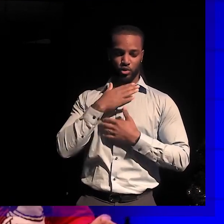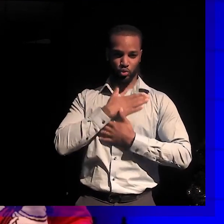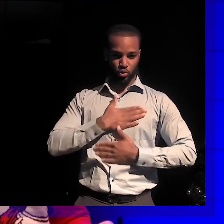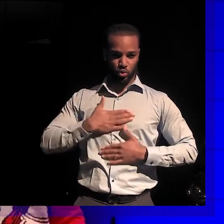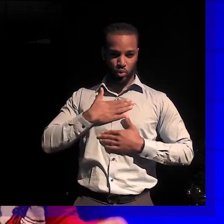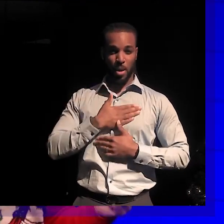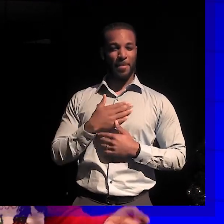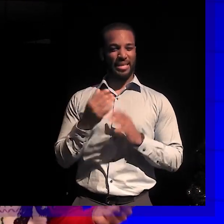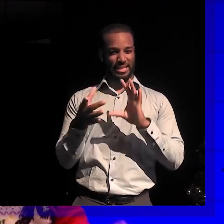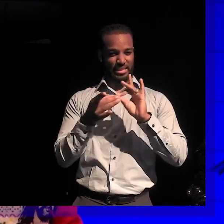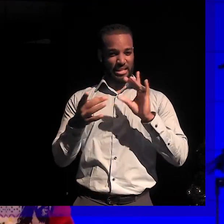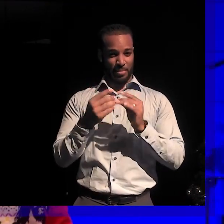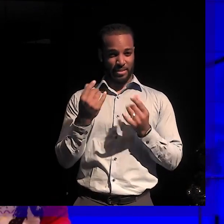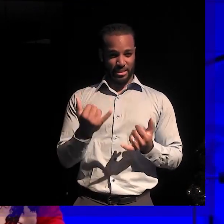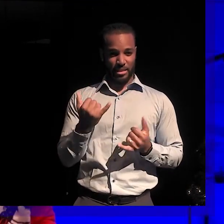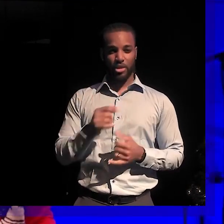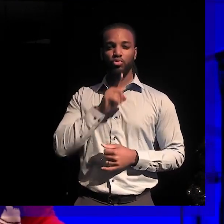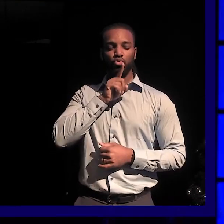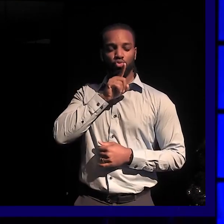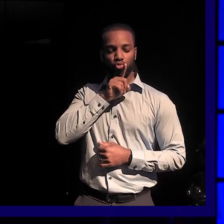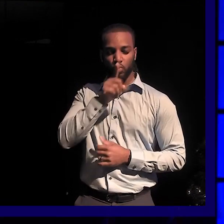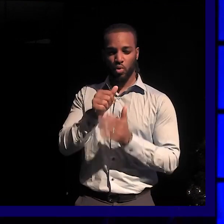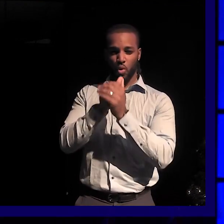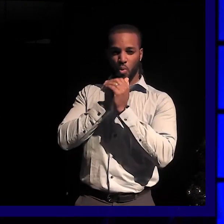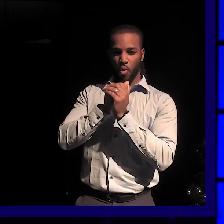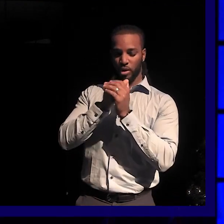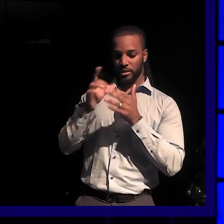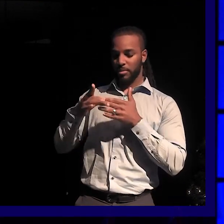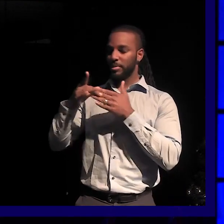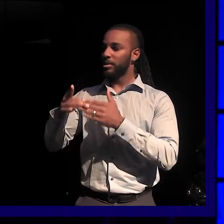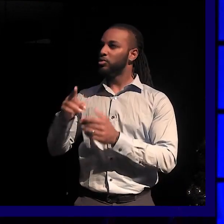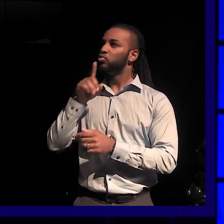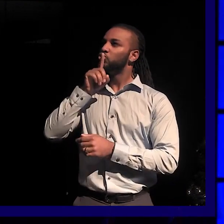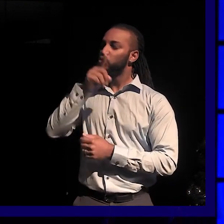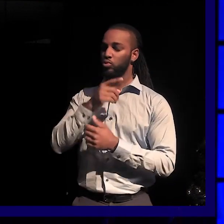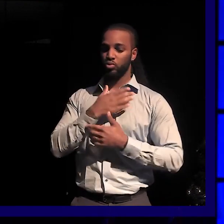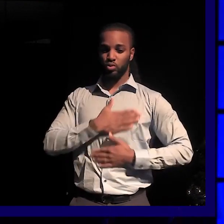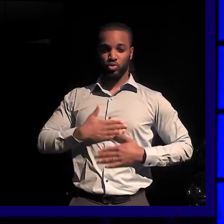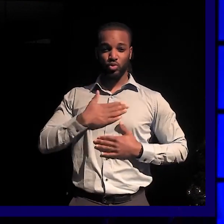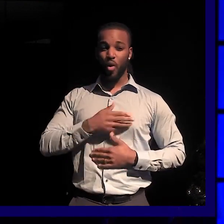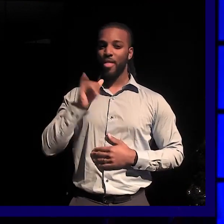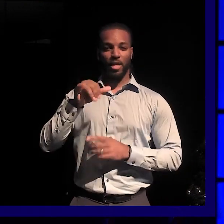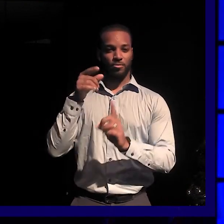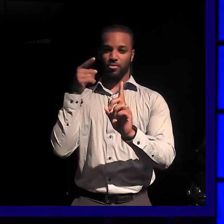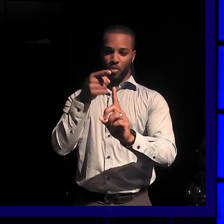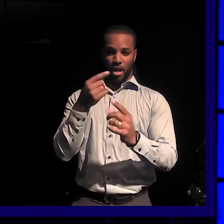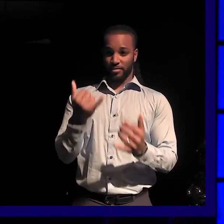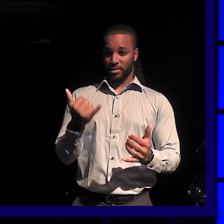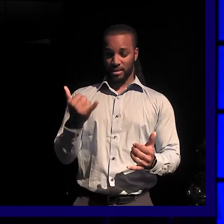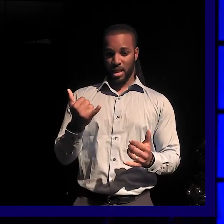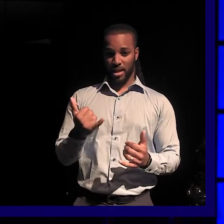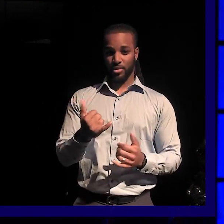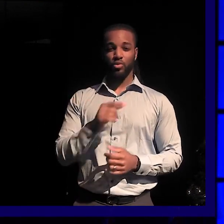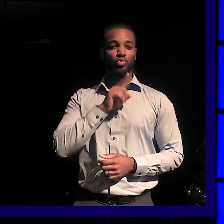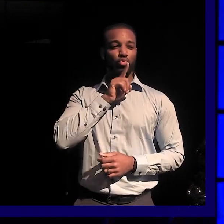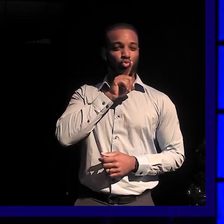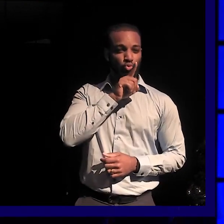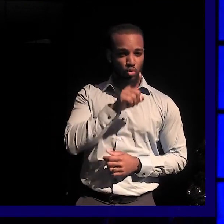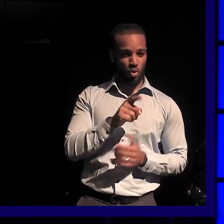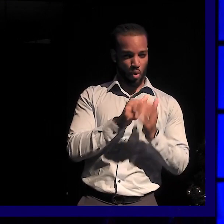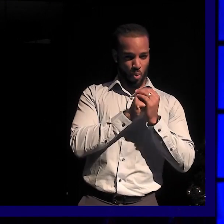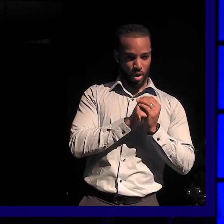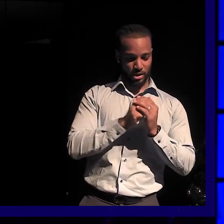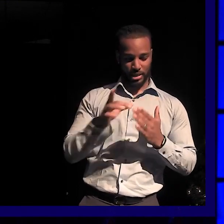key statement today is true worship leads to true joy. If you get nothing else, true worship leads to